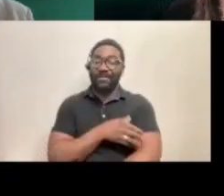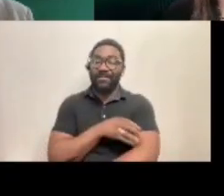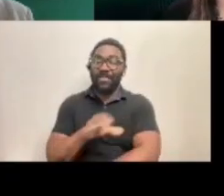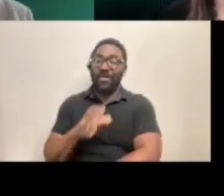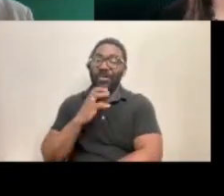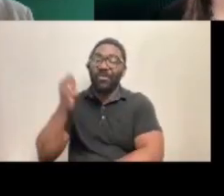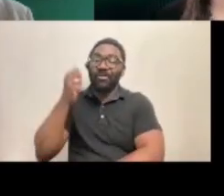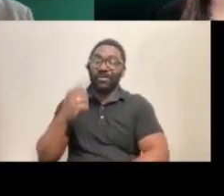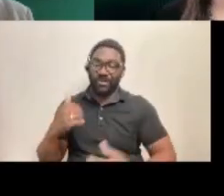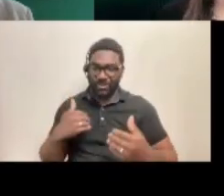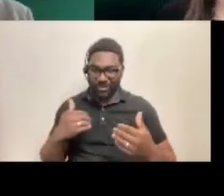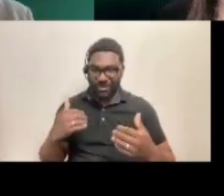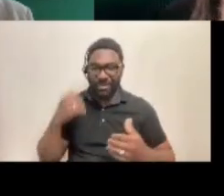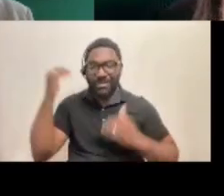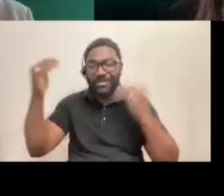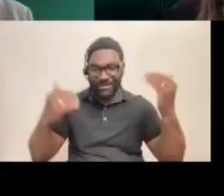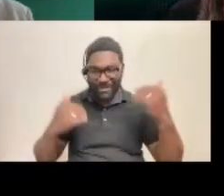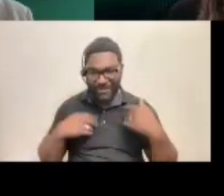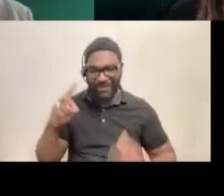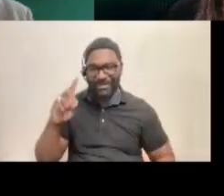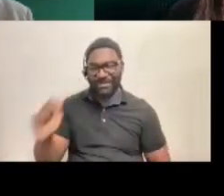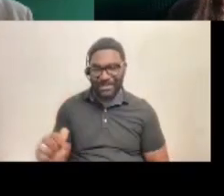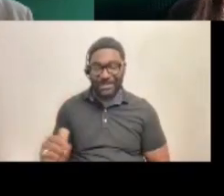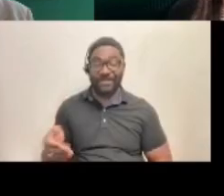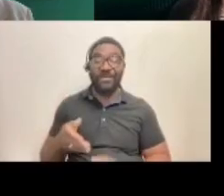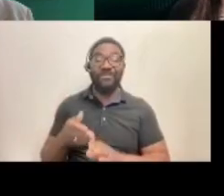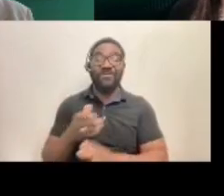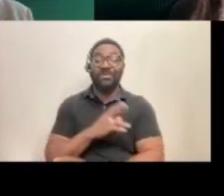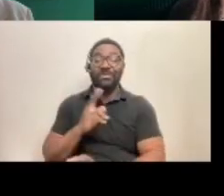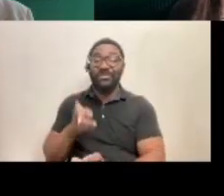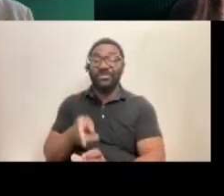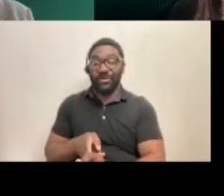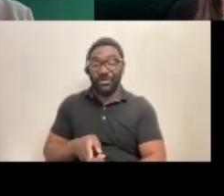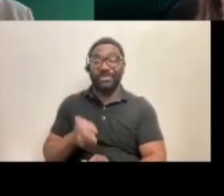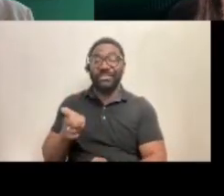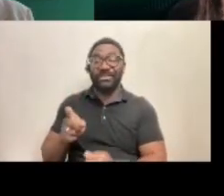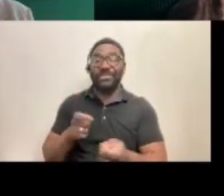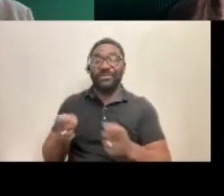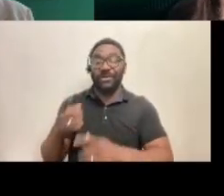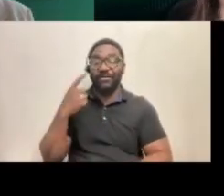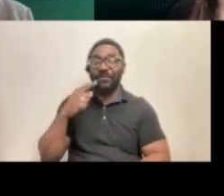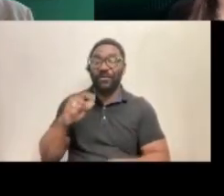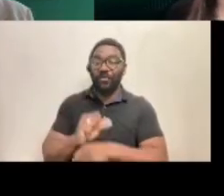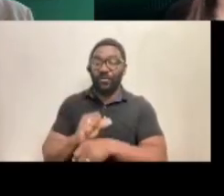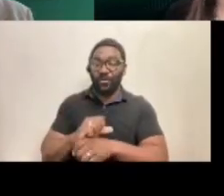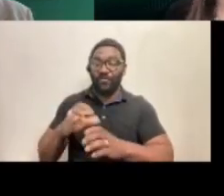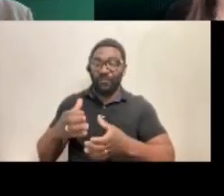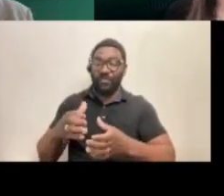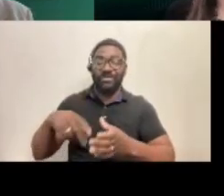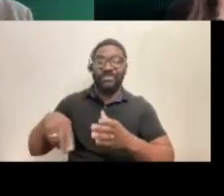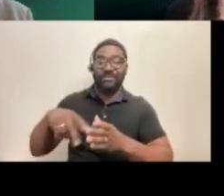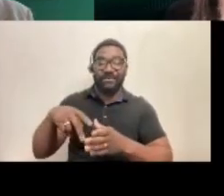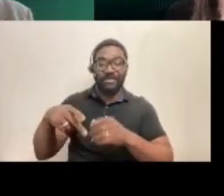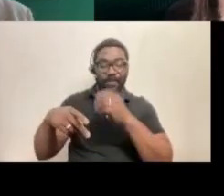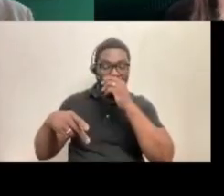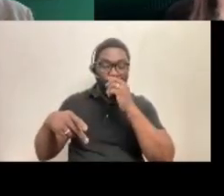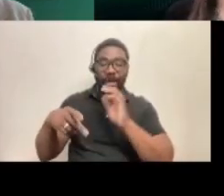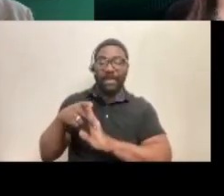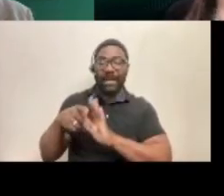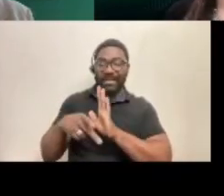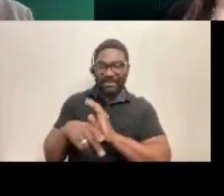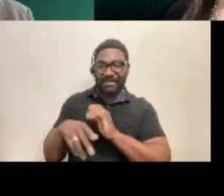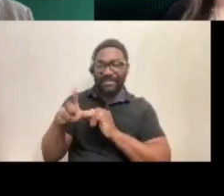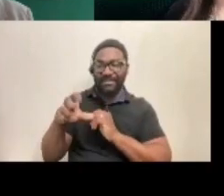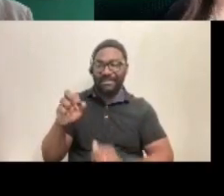Prior to joining the National Council on Aging, Nicole was the director of workforce policy at Leading Age, where she